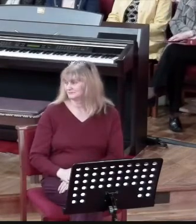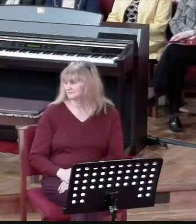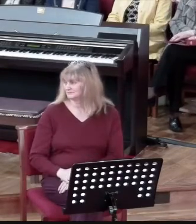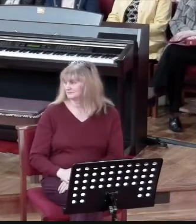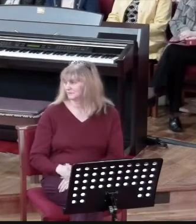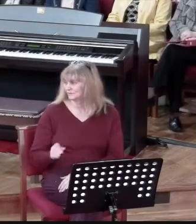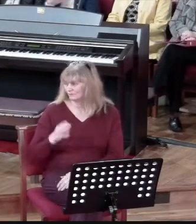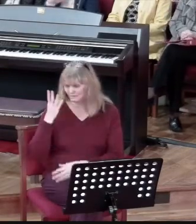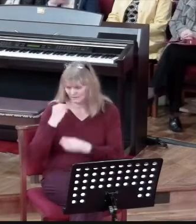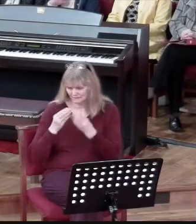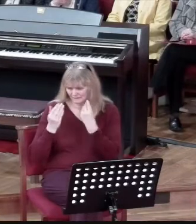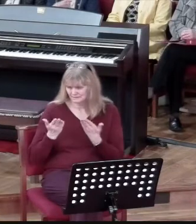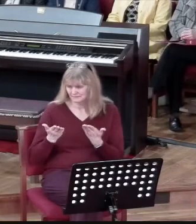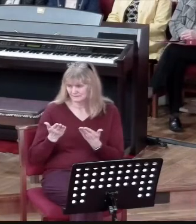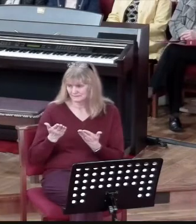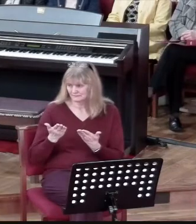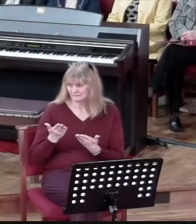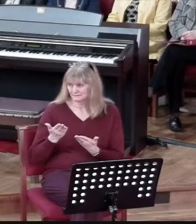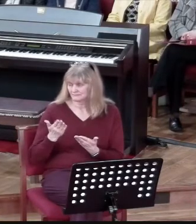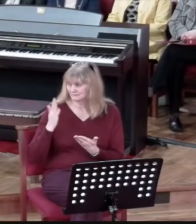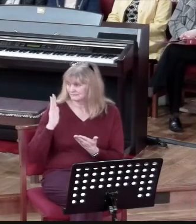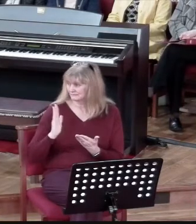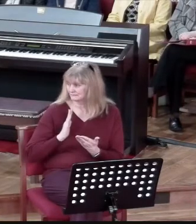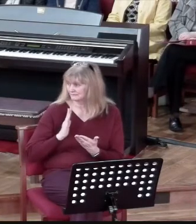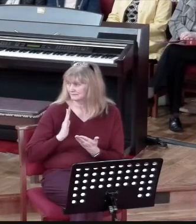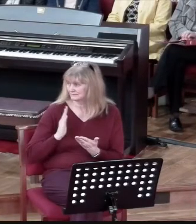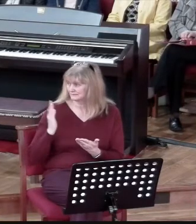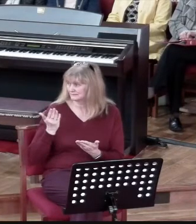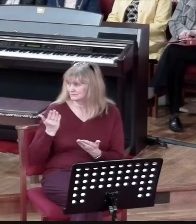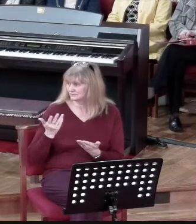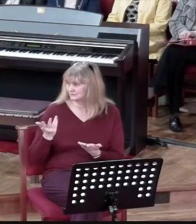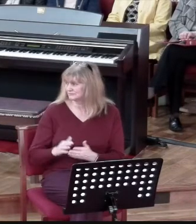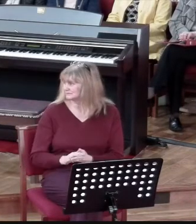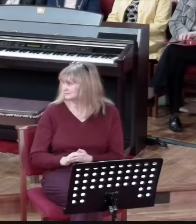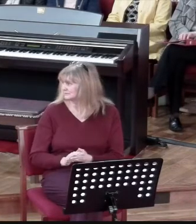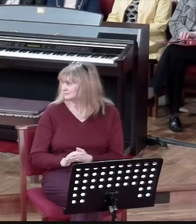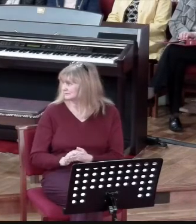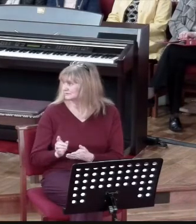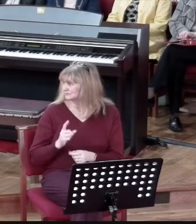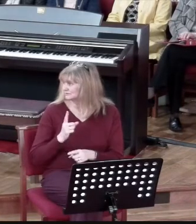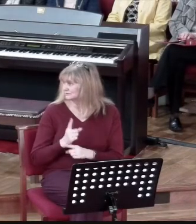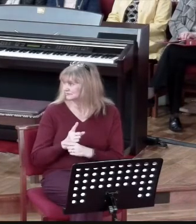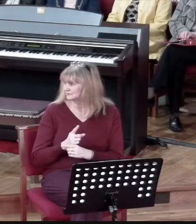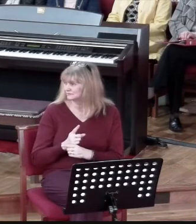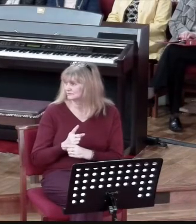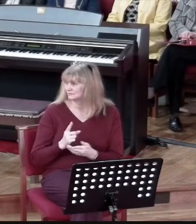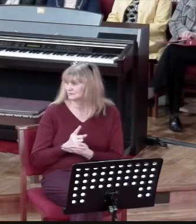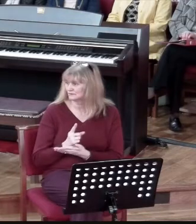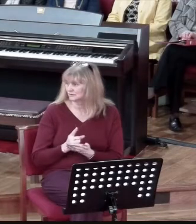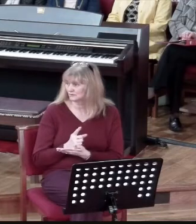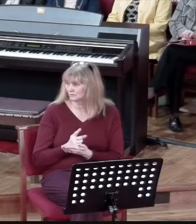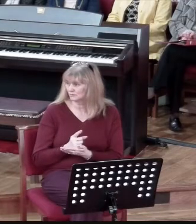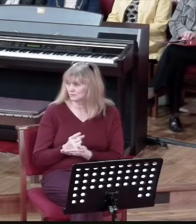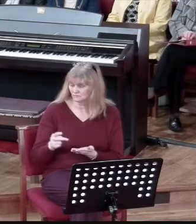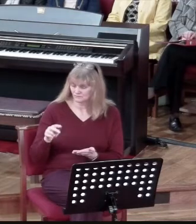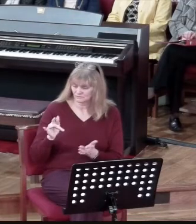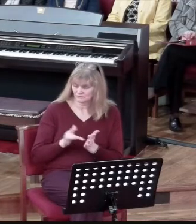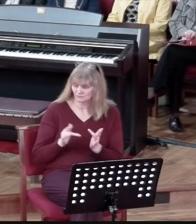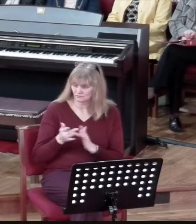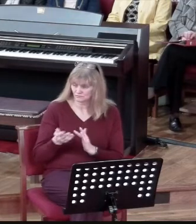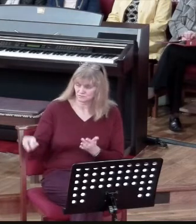today? Were you talking about Jesus after he'd risen from the dead? Were you talking about that? Yeah? Do you want to tell me what